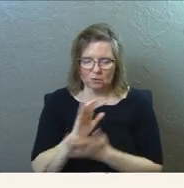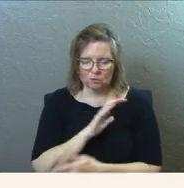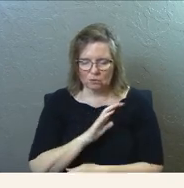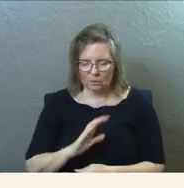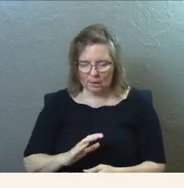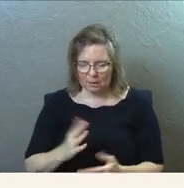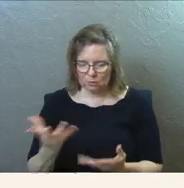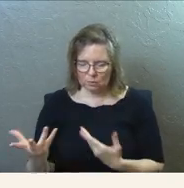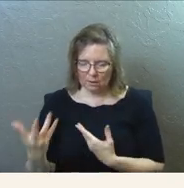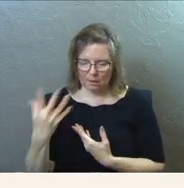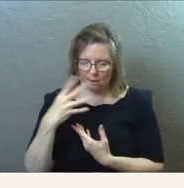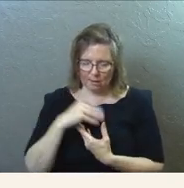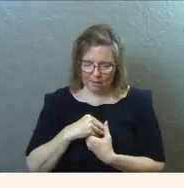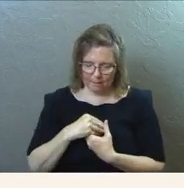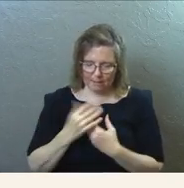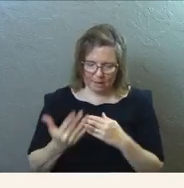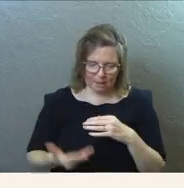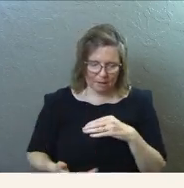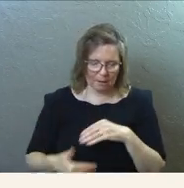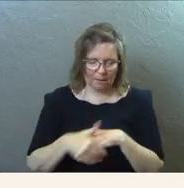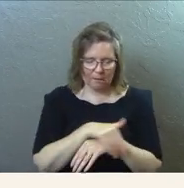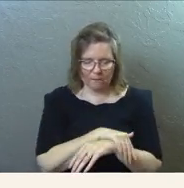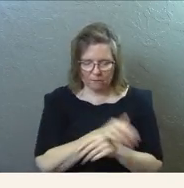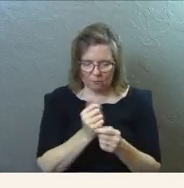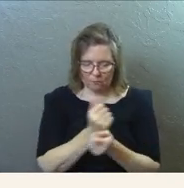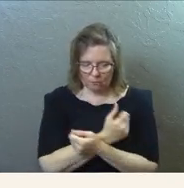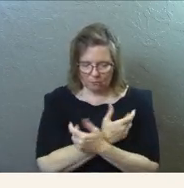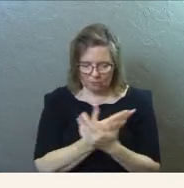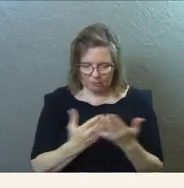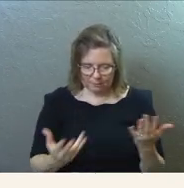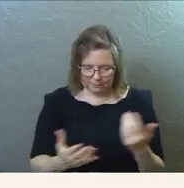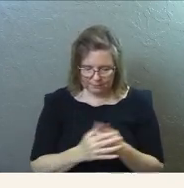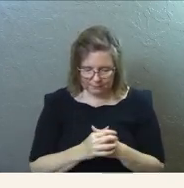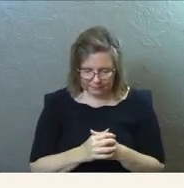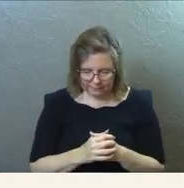Jesus Christ to come and cover it all.